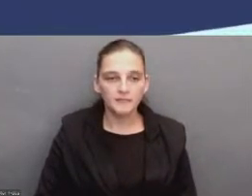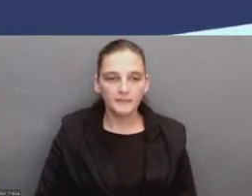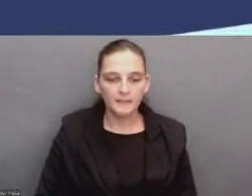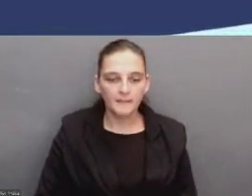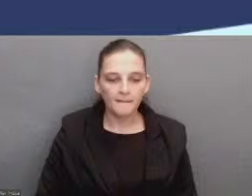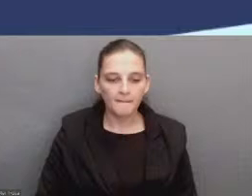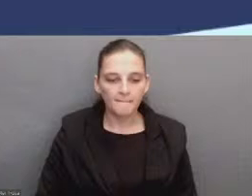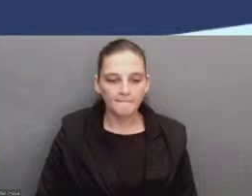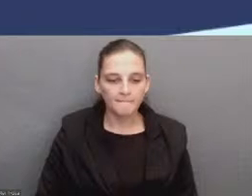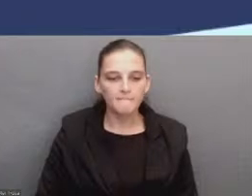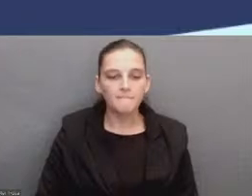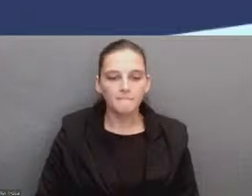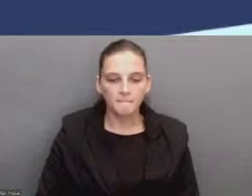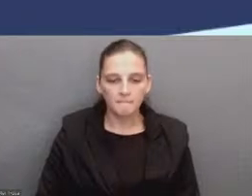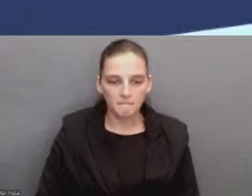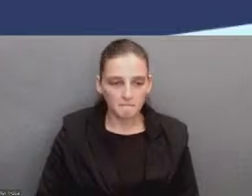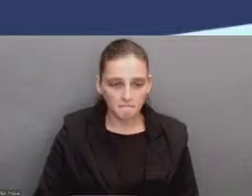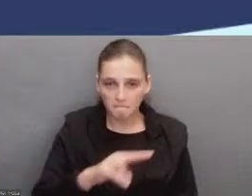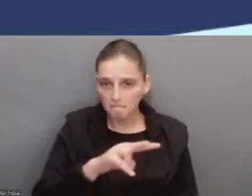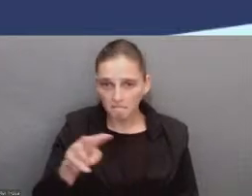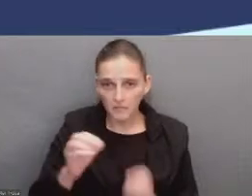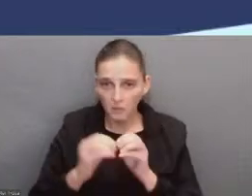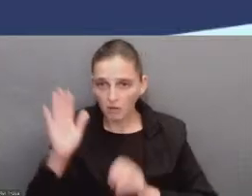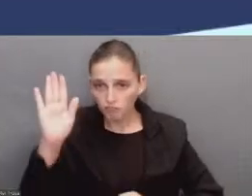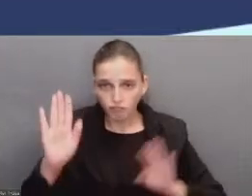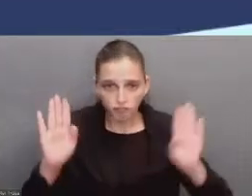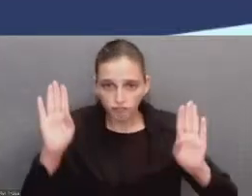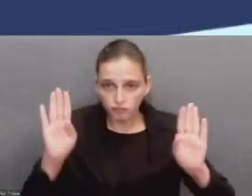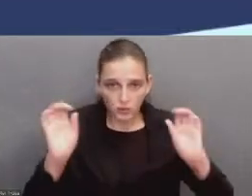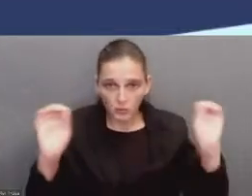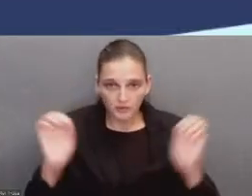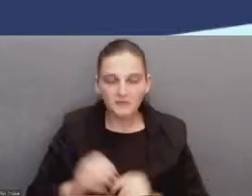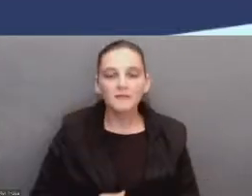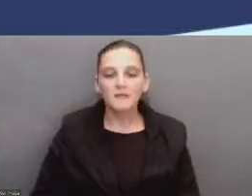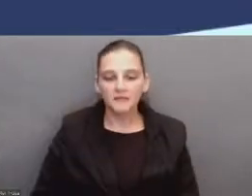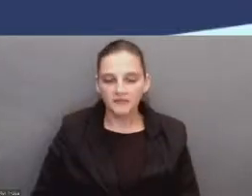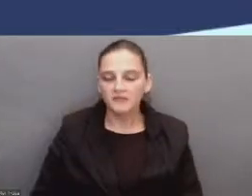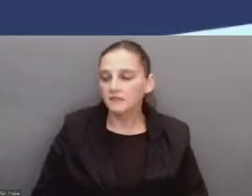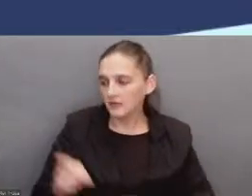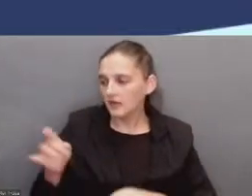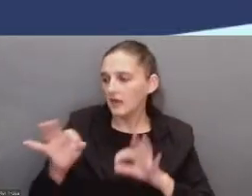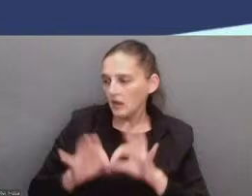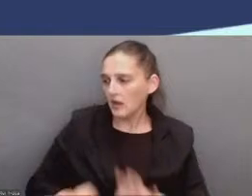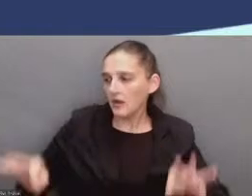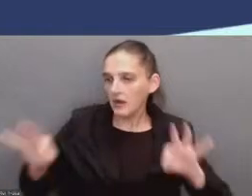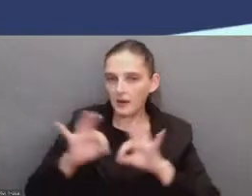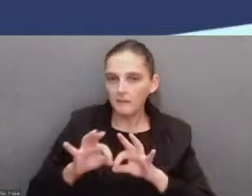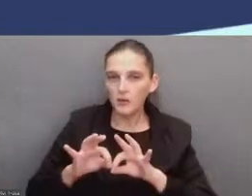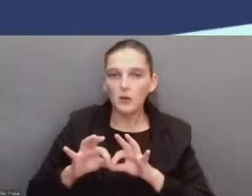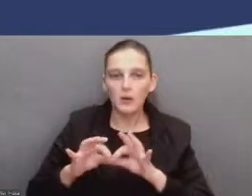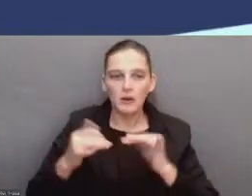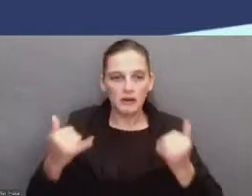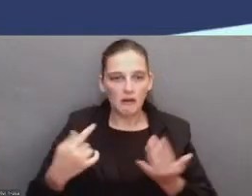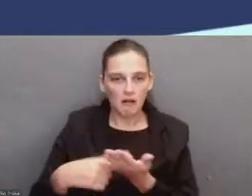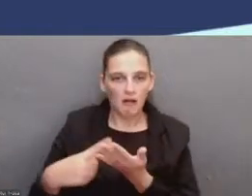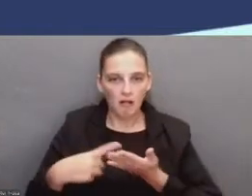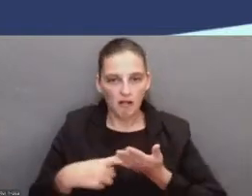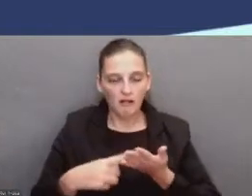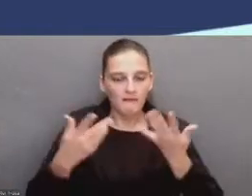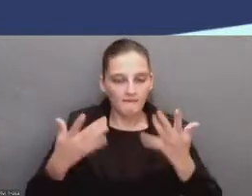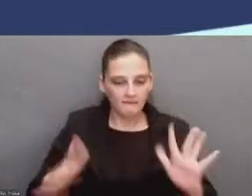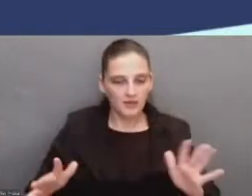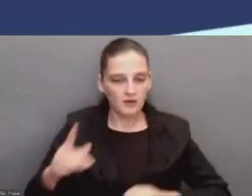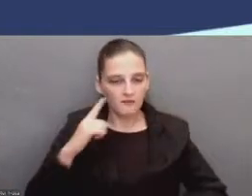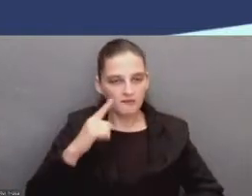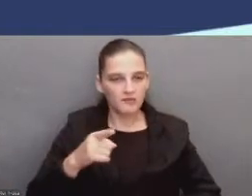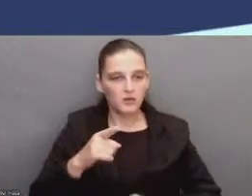I think, great. I do not see any other hands in queue. I think that is a very important point for us to close our conversation on the interim recommendations from the